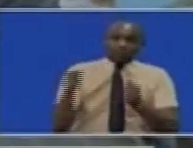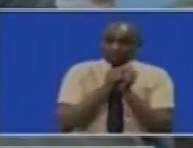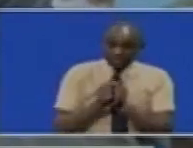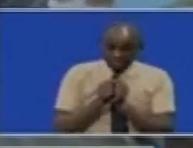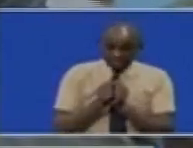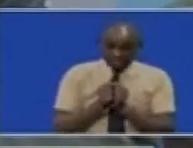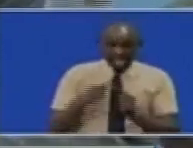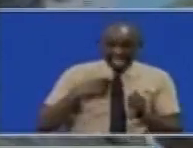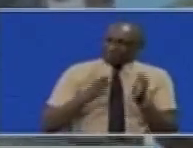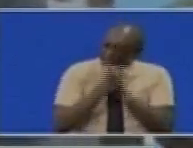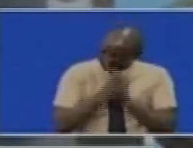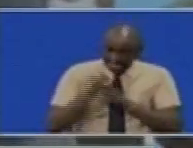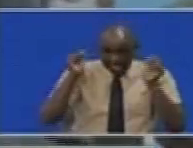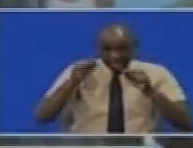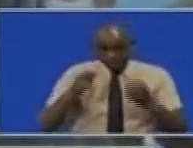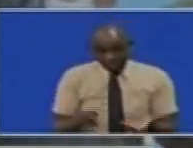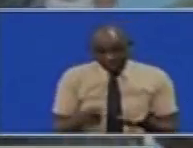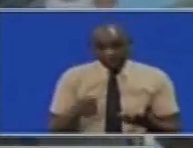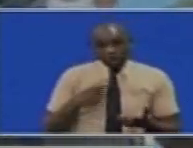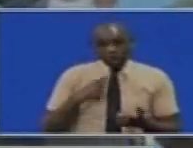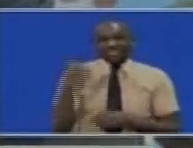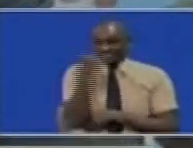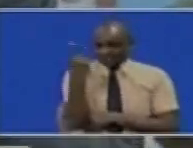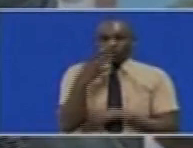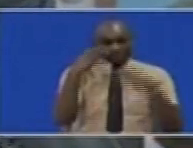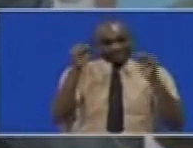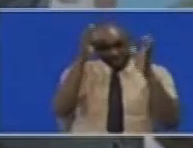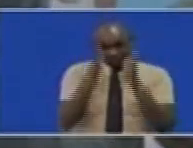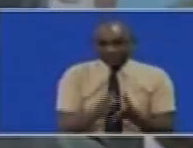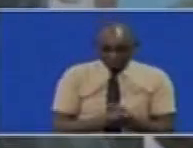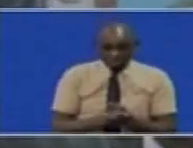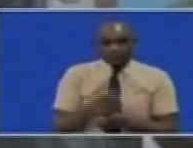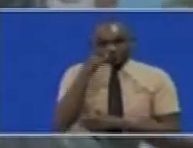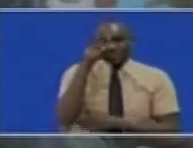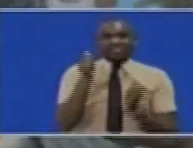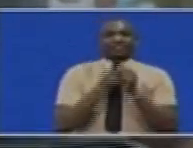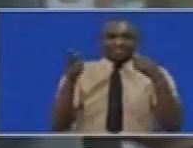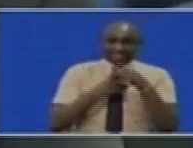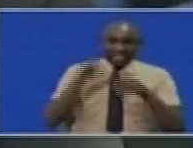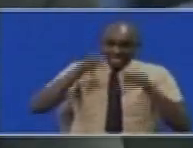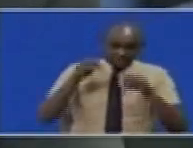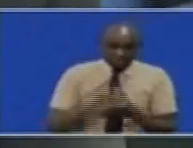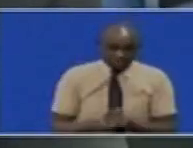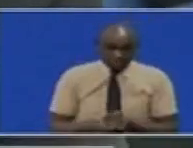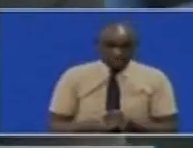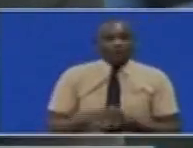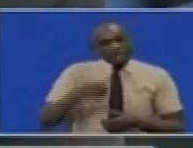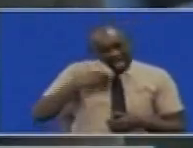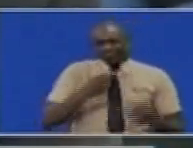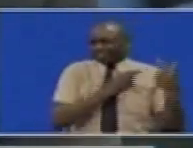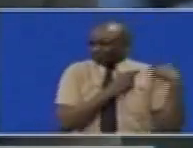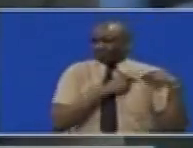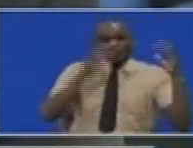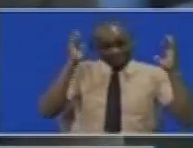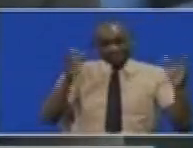and dispassionately agree on a single presidential candidate for the 2017 elections. Kuna jukumu kubwa